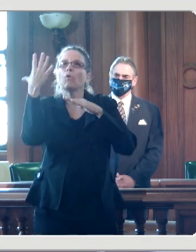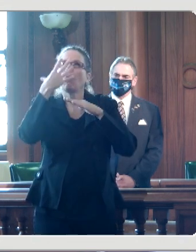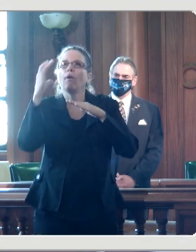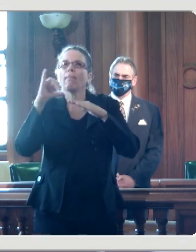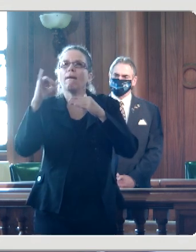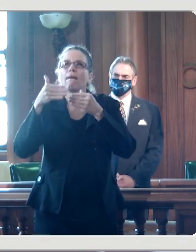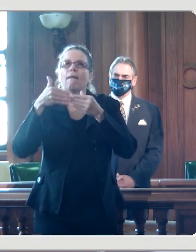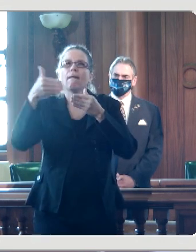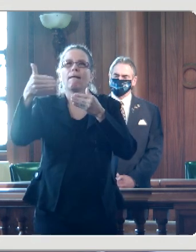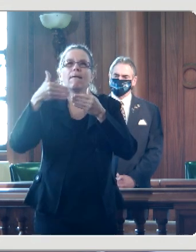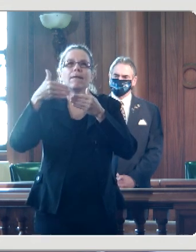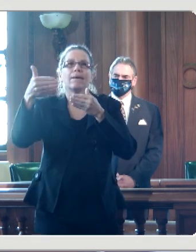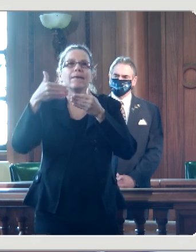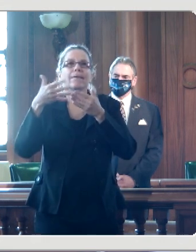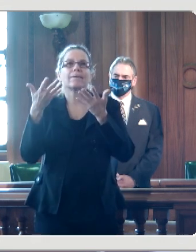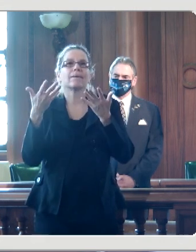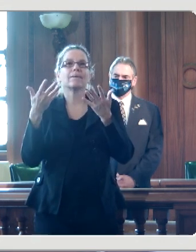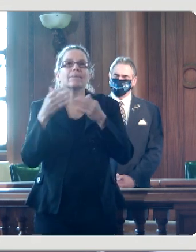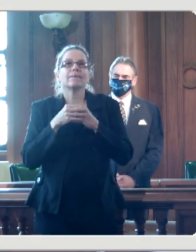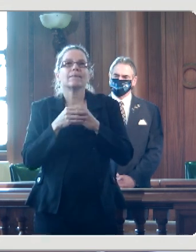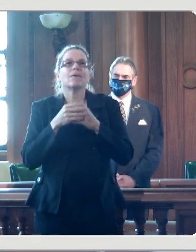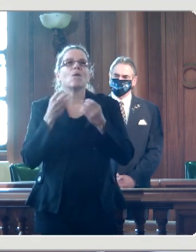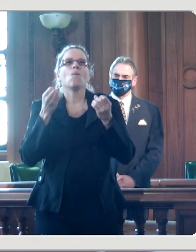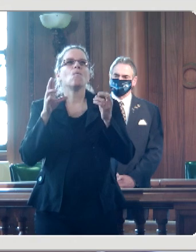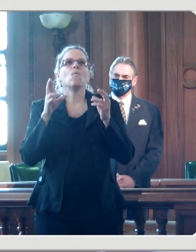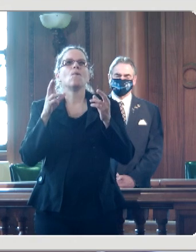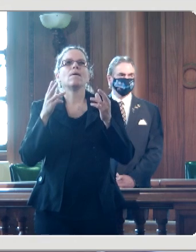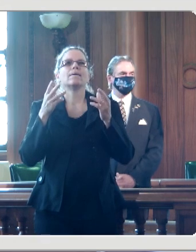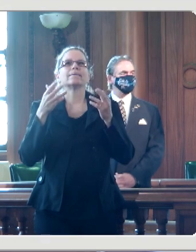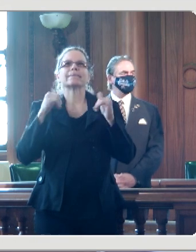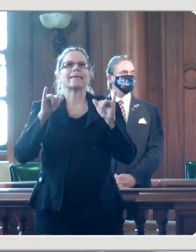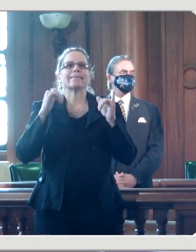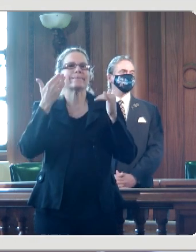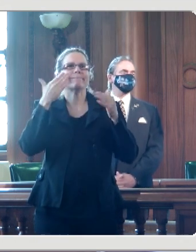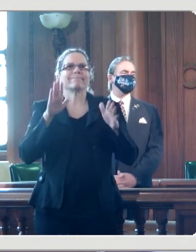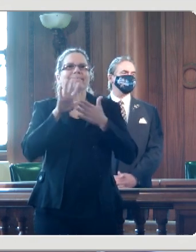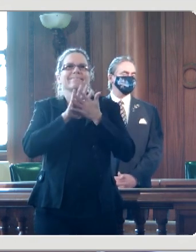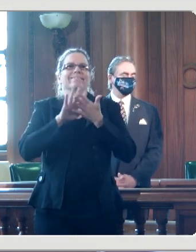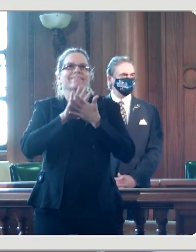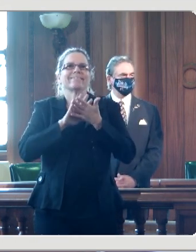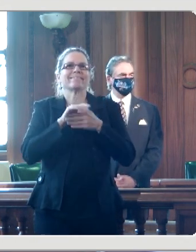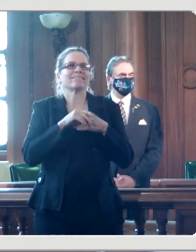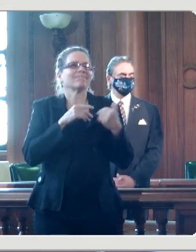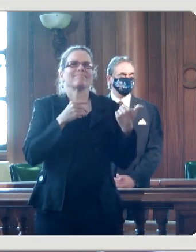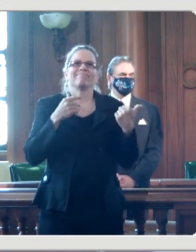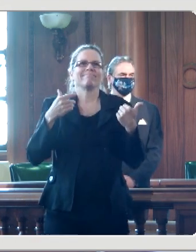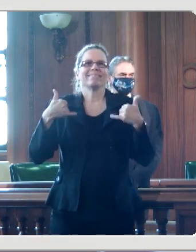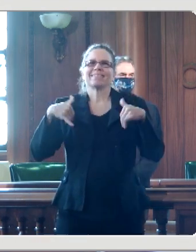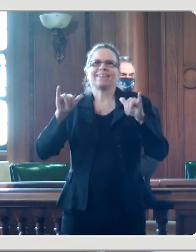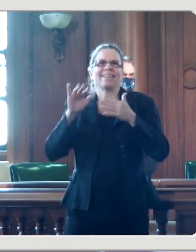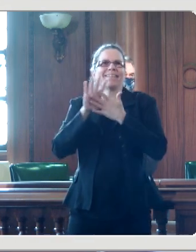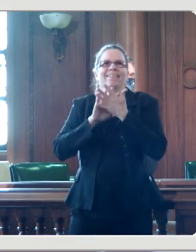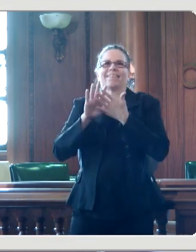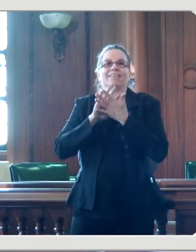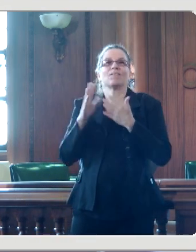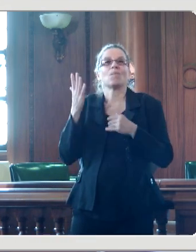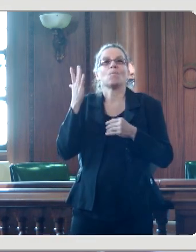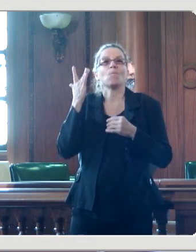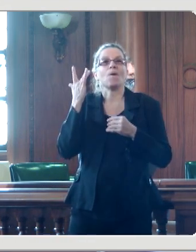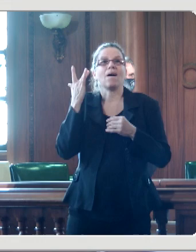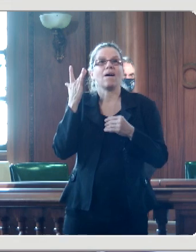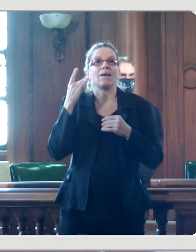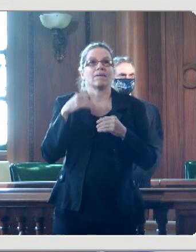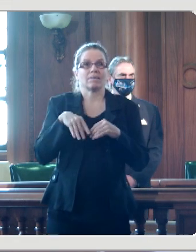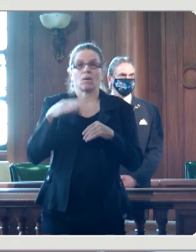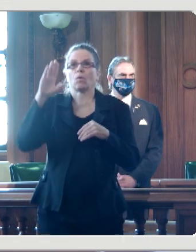the direction is going in, or is it all still just wait and see? It really is wait and see. We absolutely know what the data is from